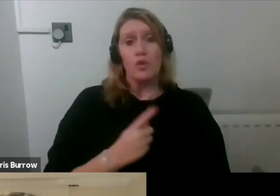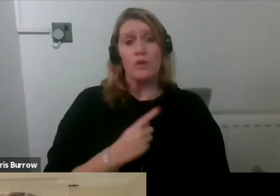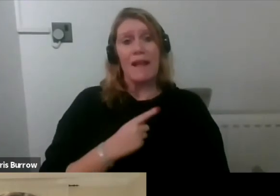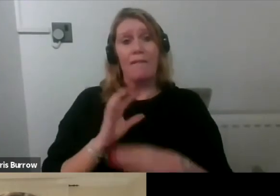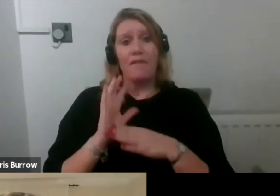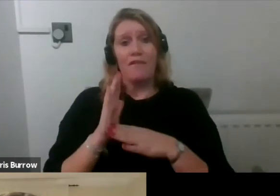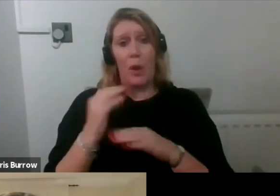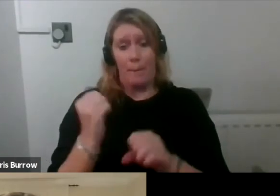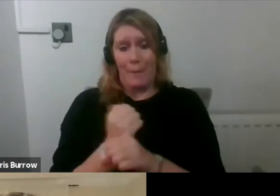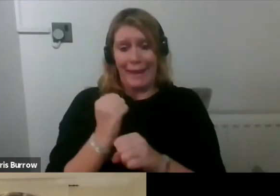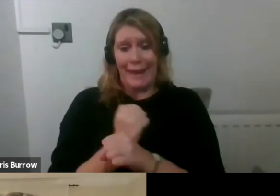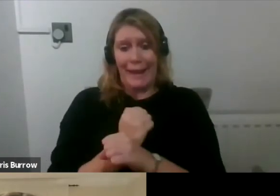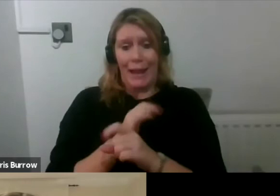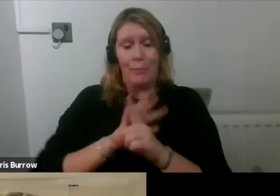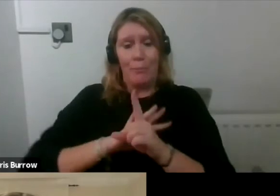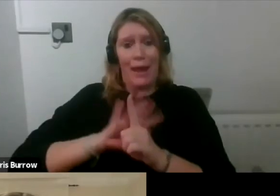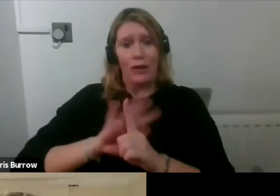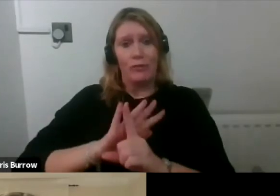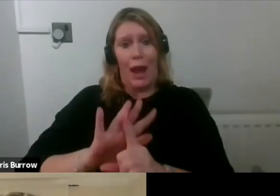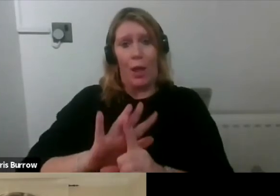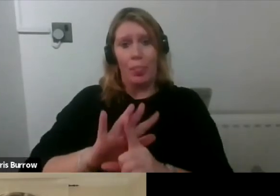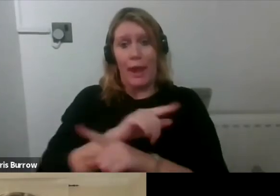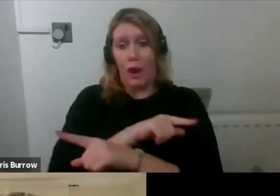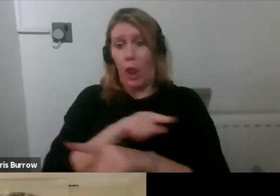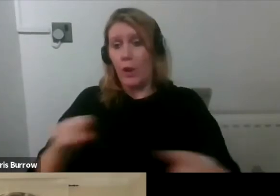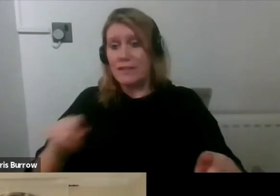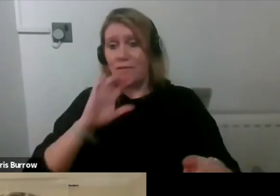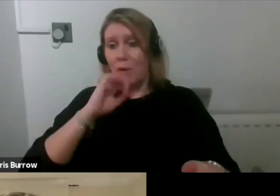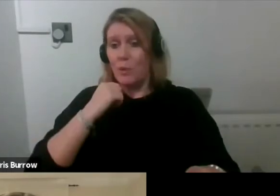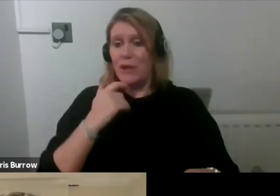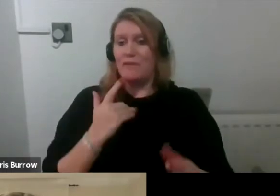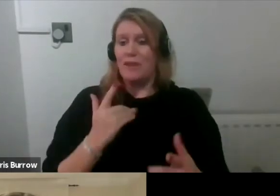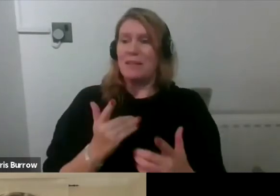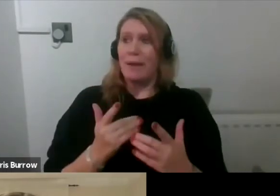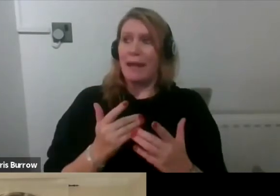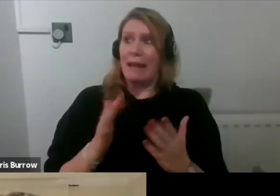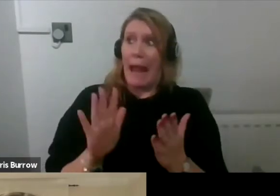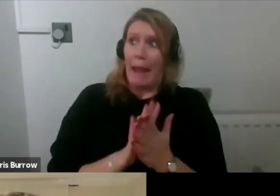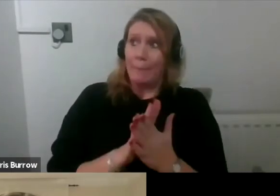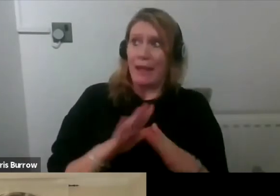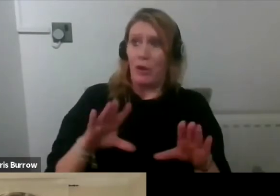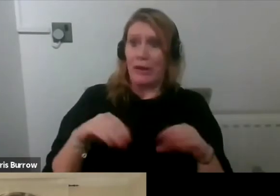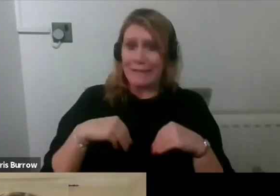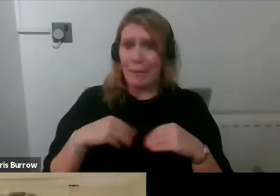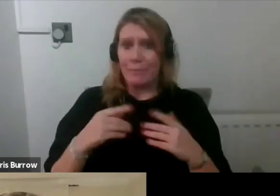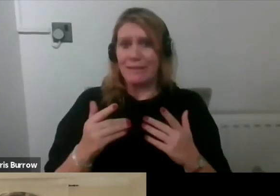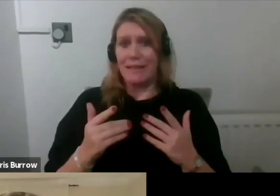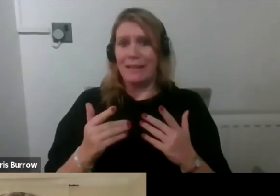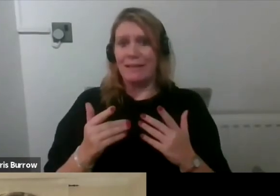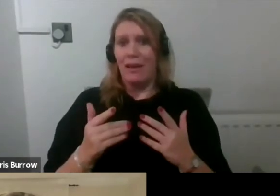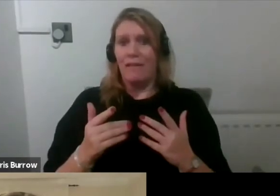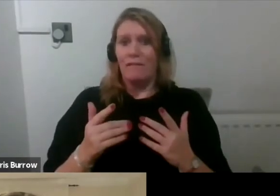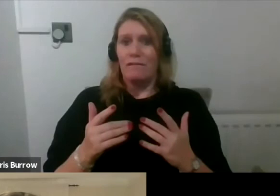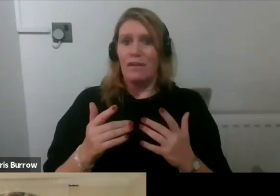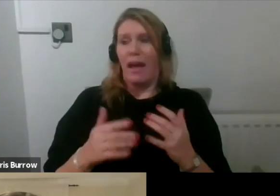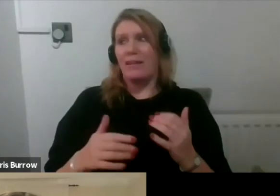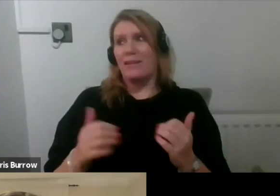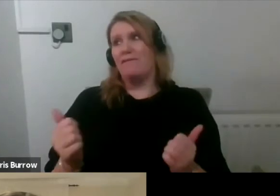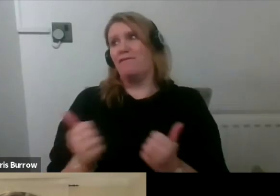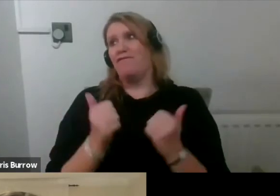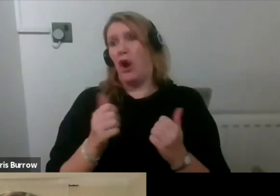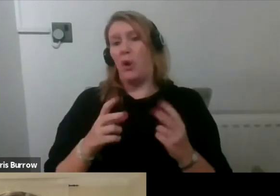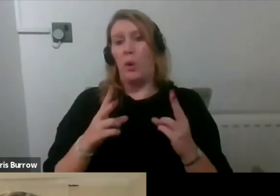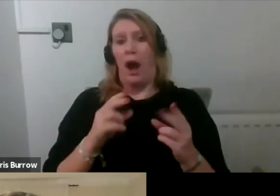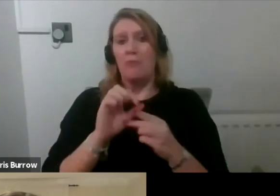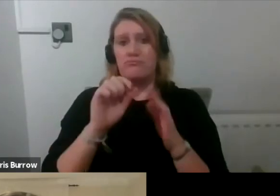is that most of us would have settled for shooting something on video in Final Cut Pro, running it through, shoving it into black